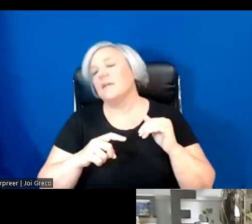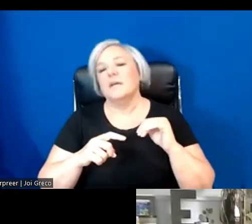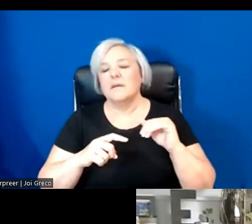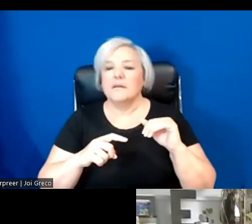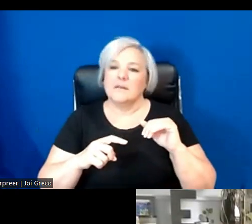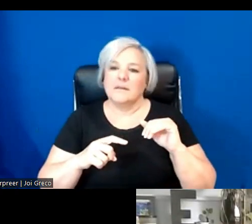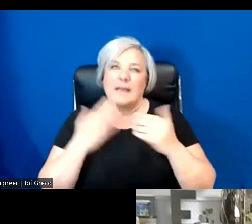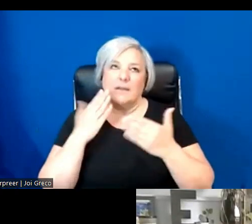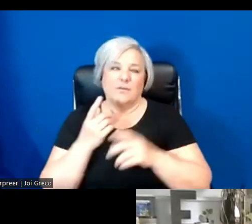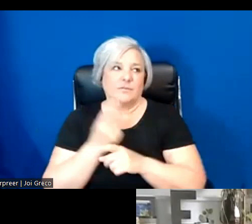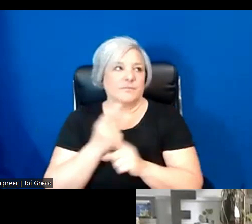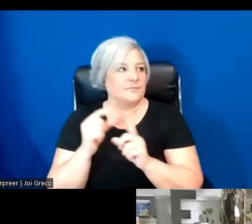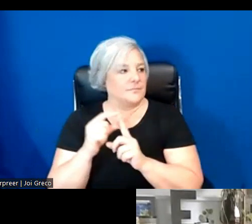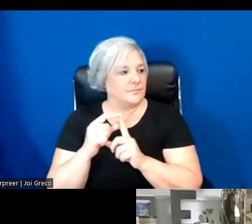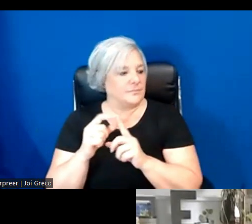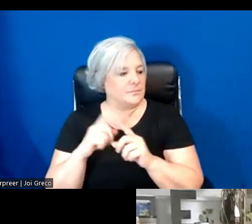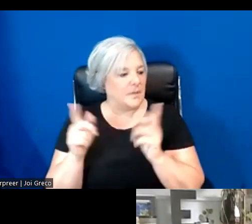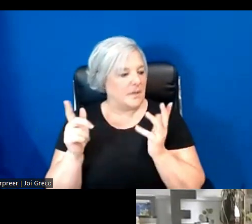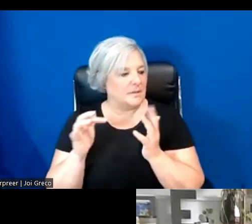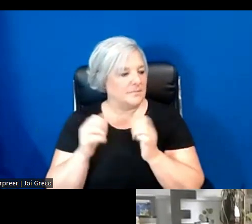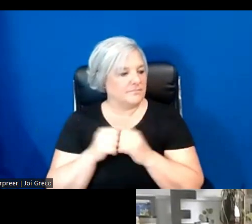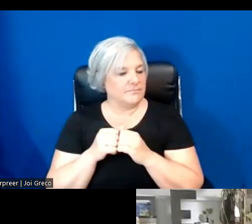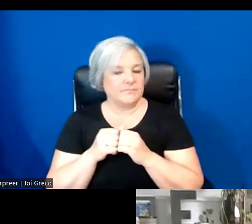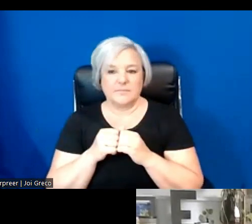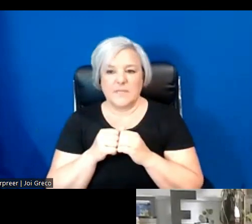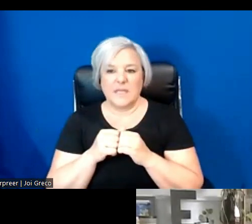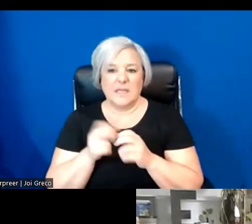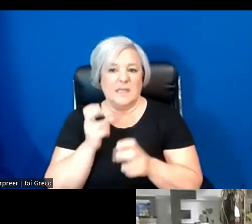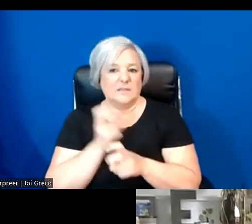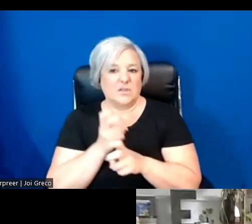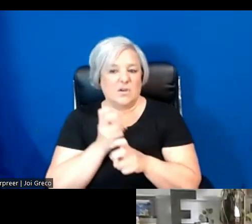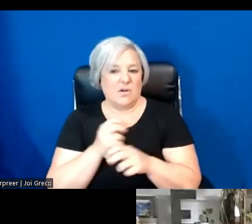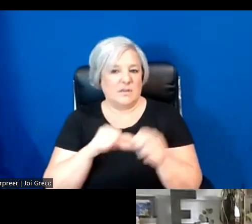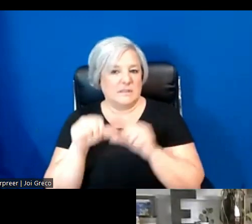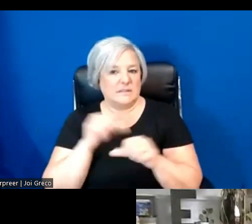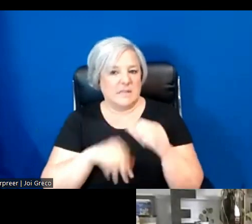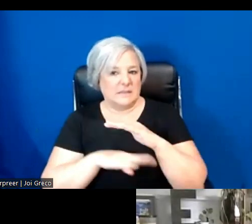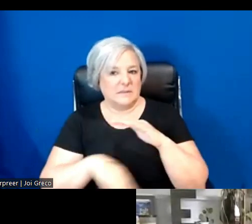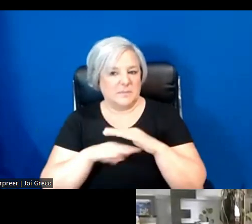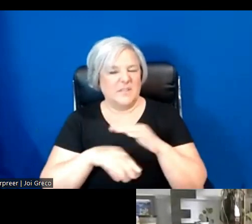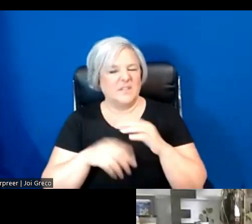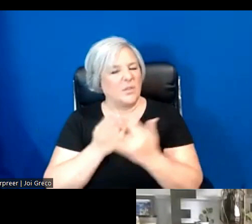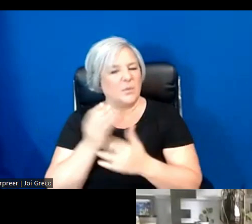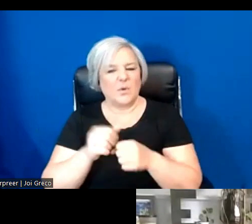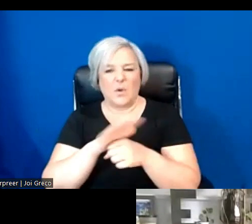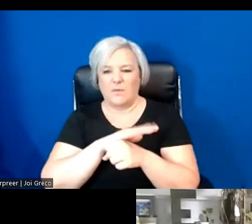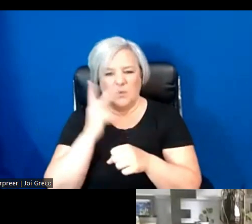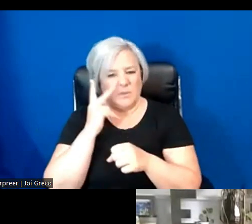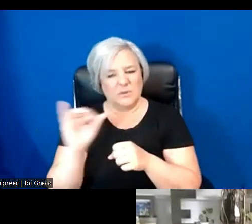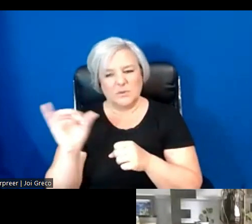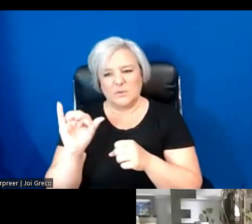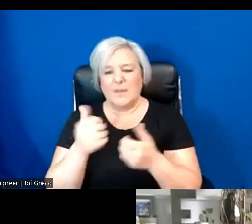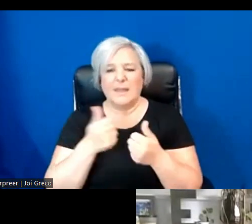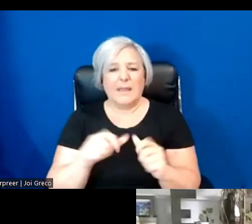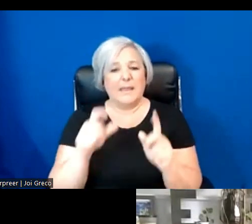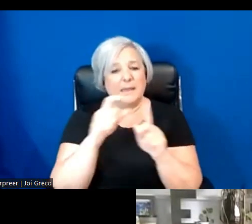I don't know the right word here, but hard as an epidemiologist, science-based person, and we saw this through COVID too, is that any word that